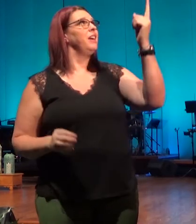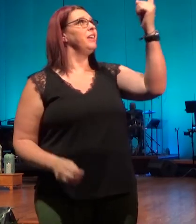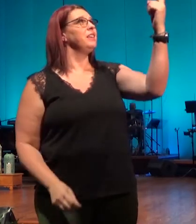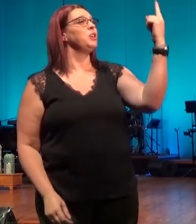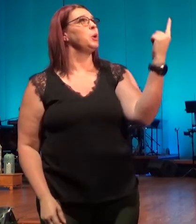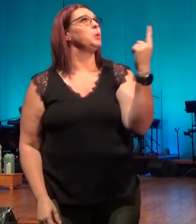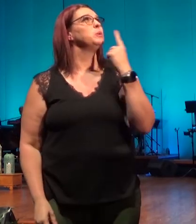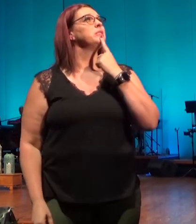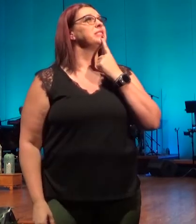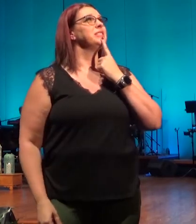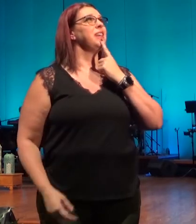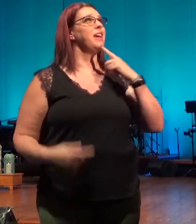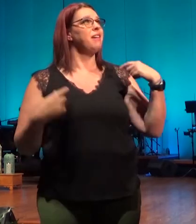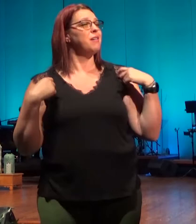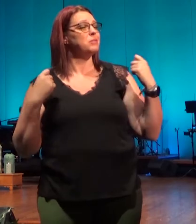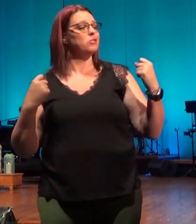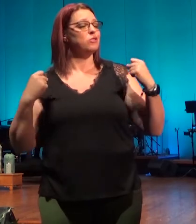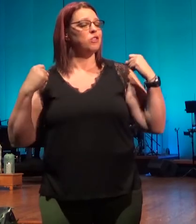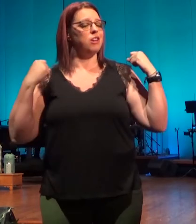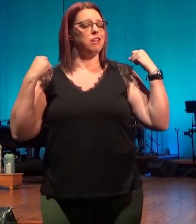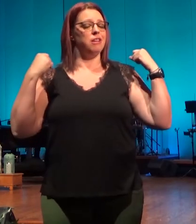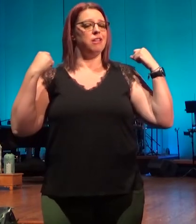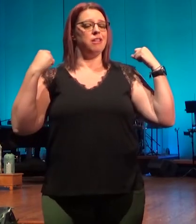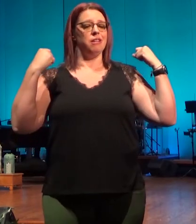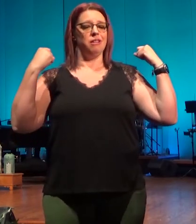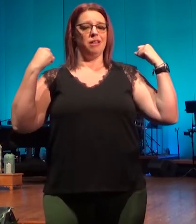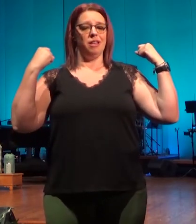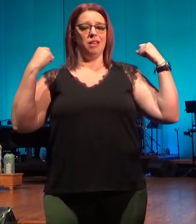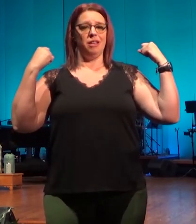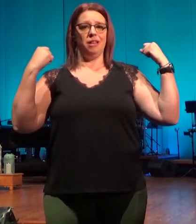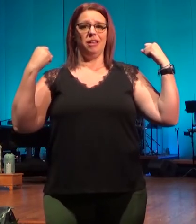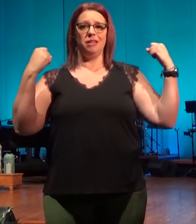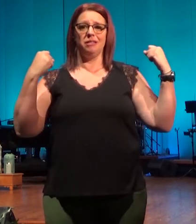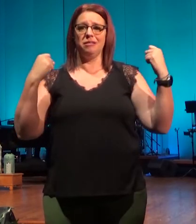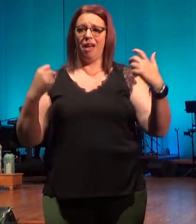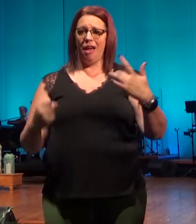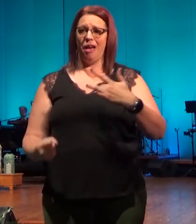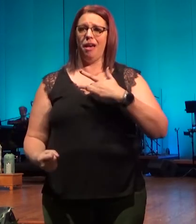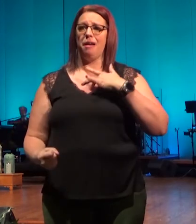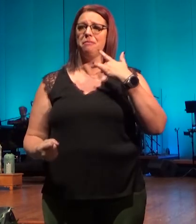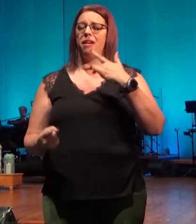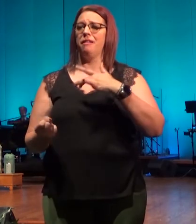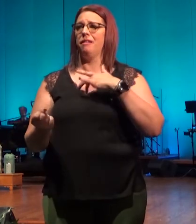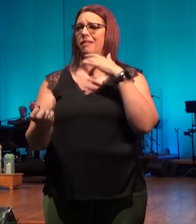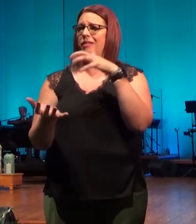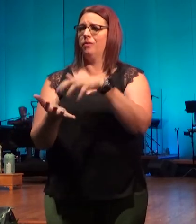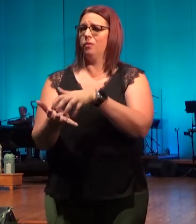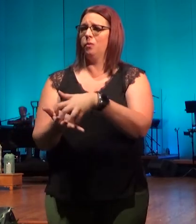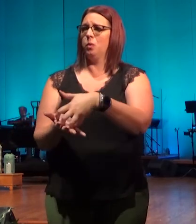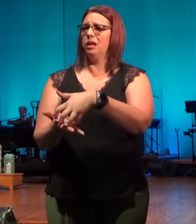You say I am strong when I think I am weak.